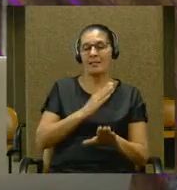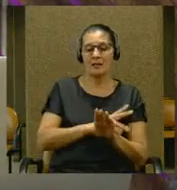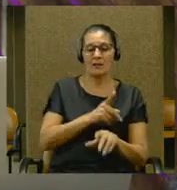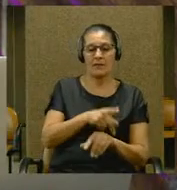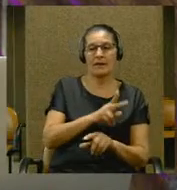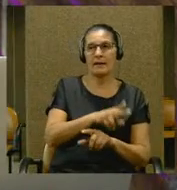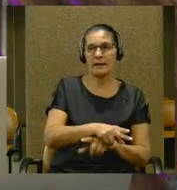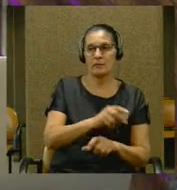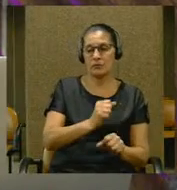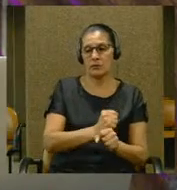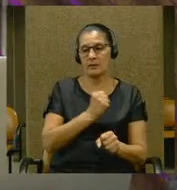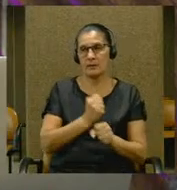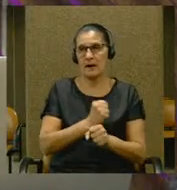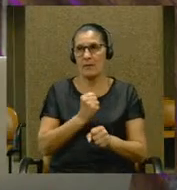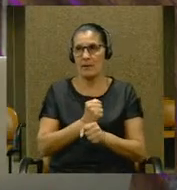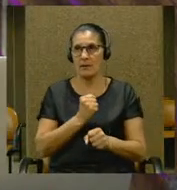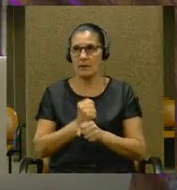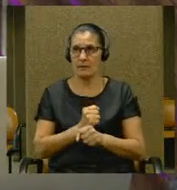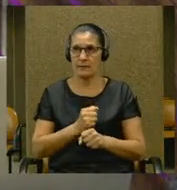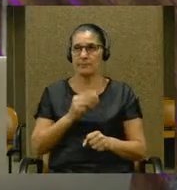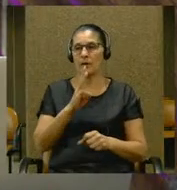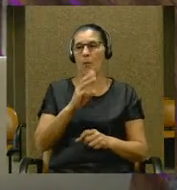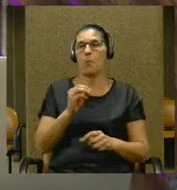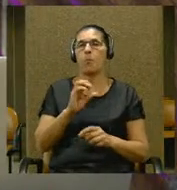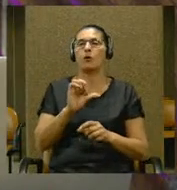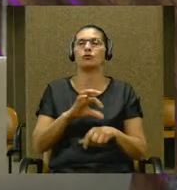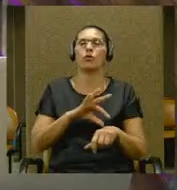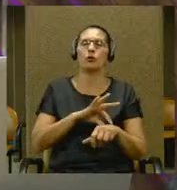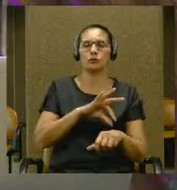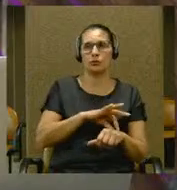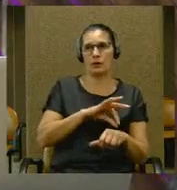Pardal was previously an analyst at RAND Europe.